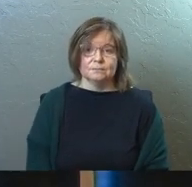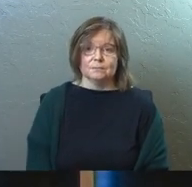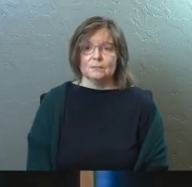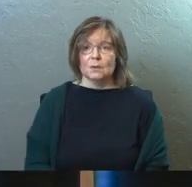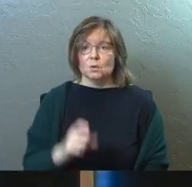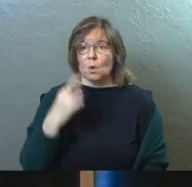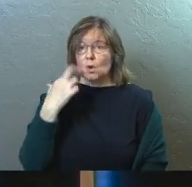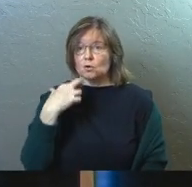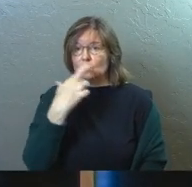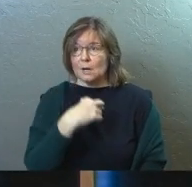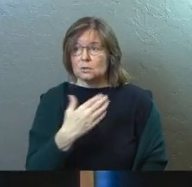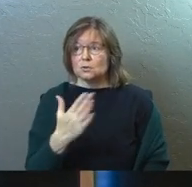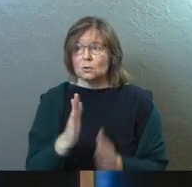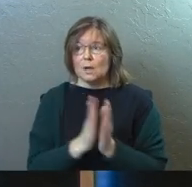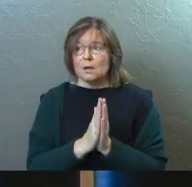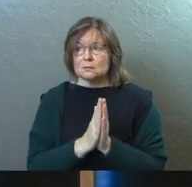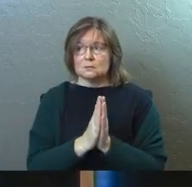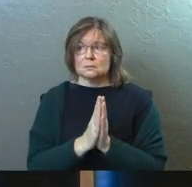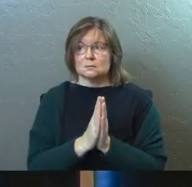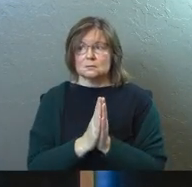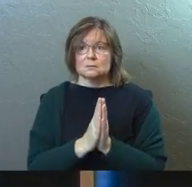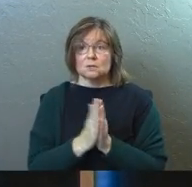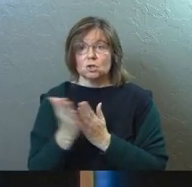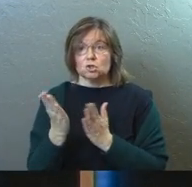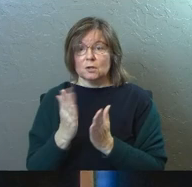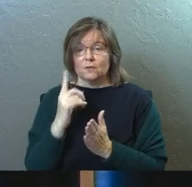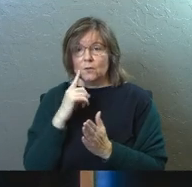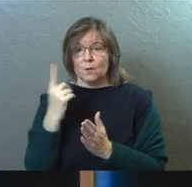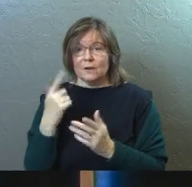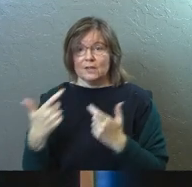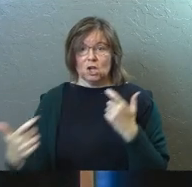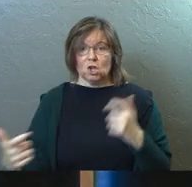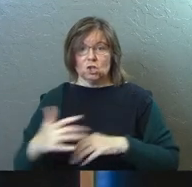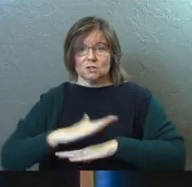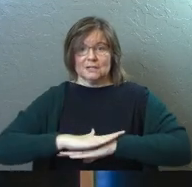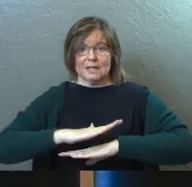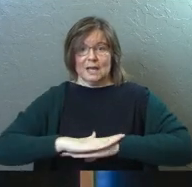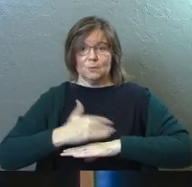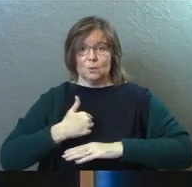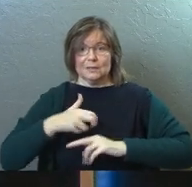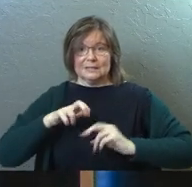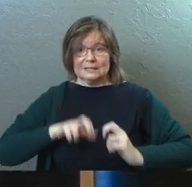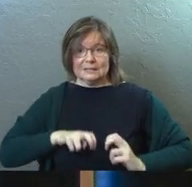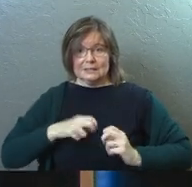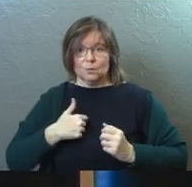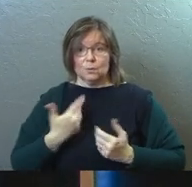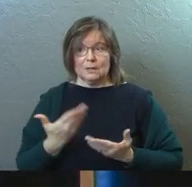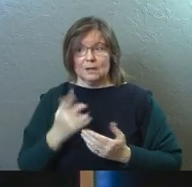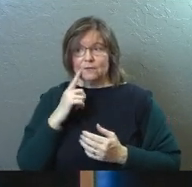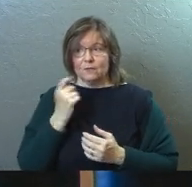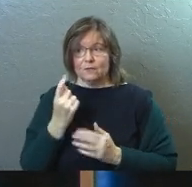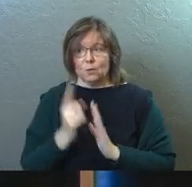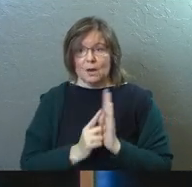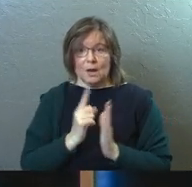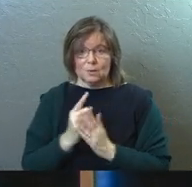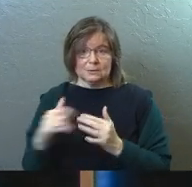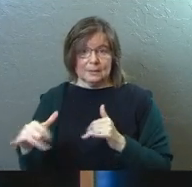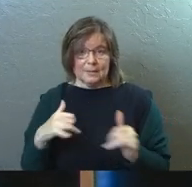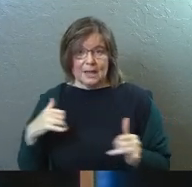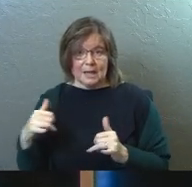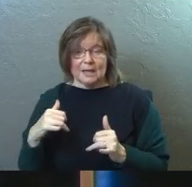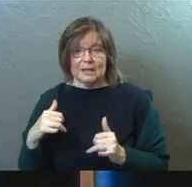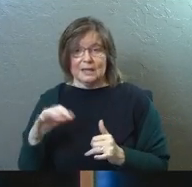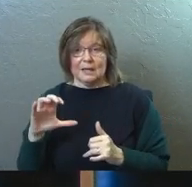you go to a restaurant and you ask the server for one of their larger tables, and we're going to sit down and we're going to be here for a couple of hours